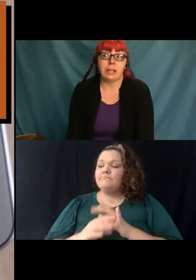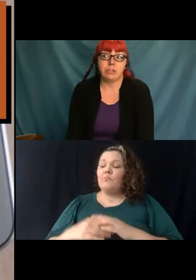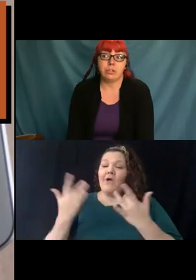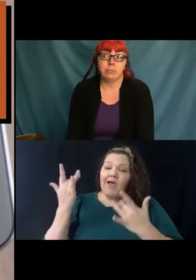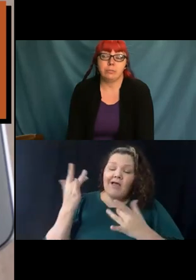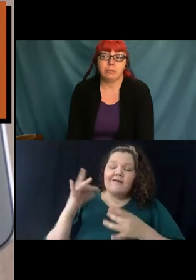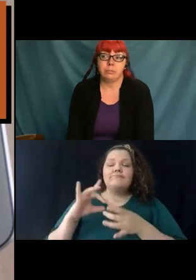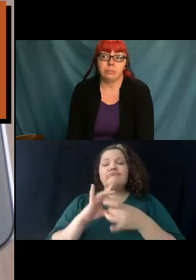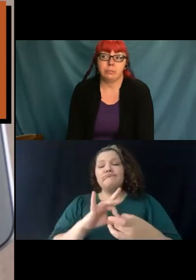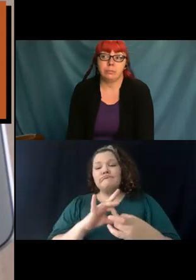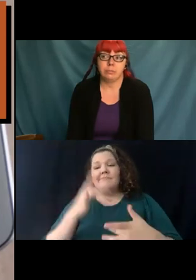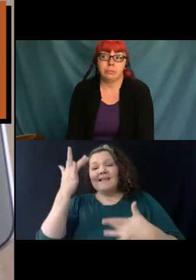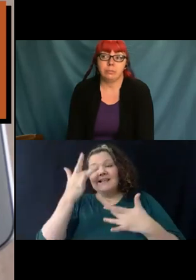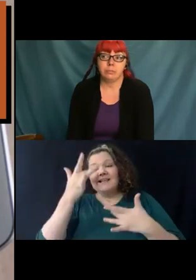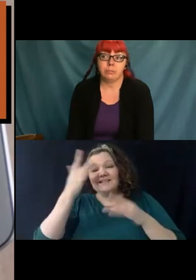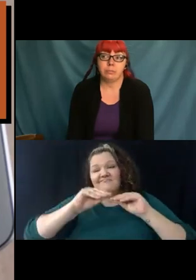with age.